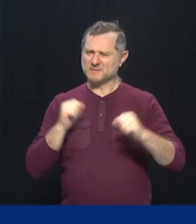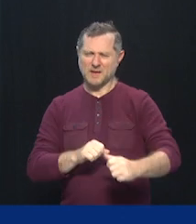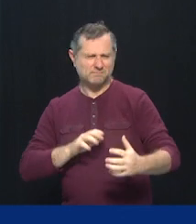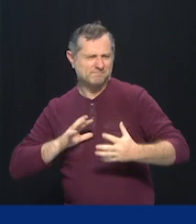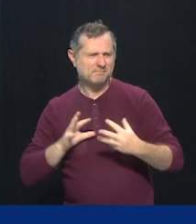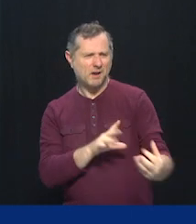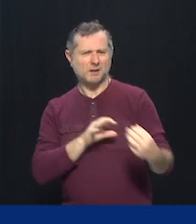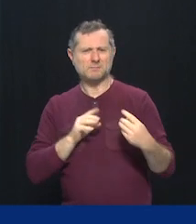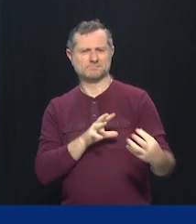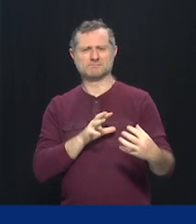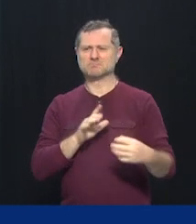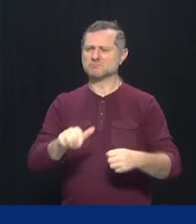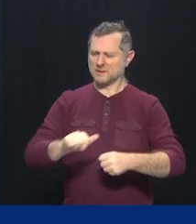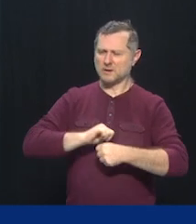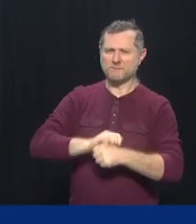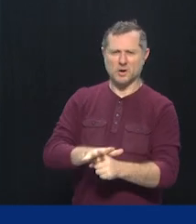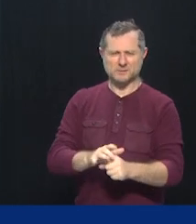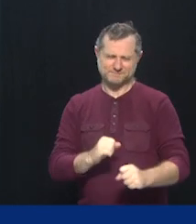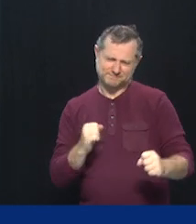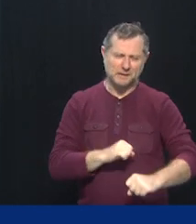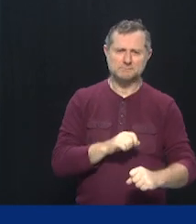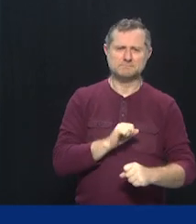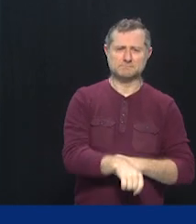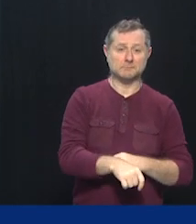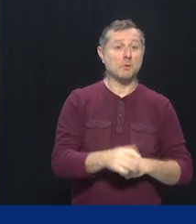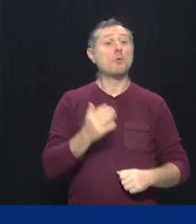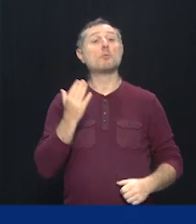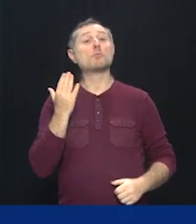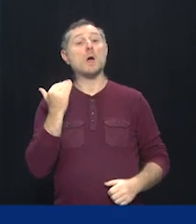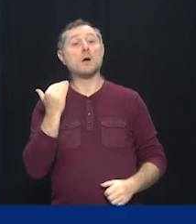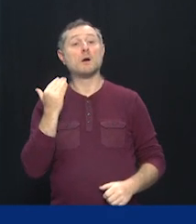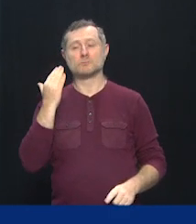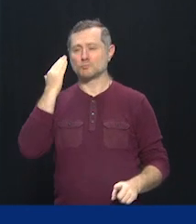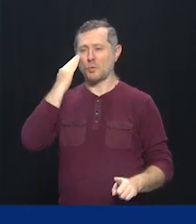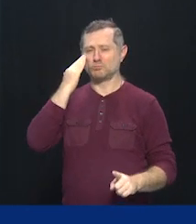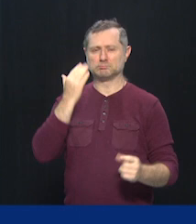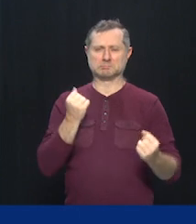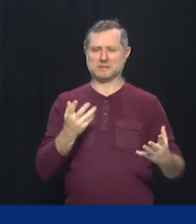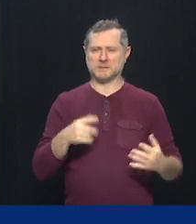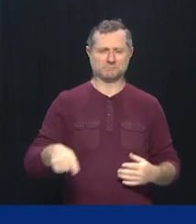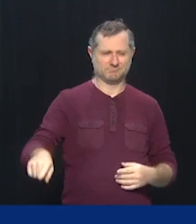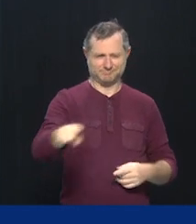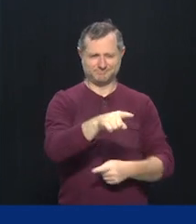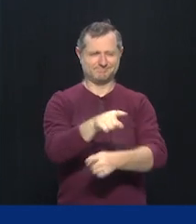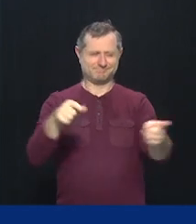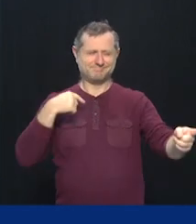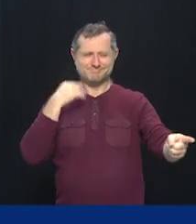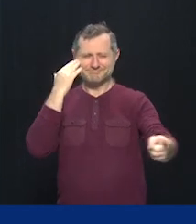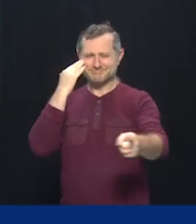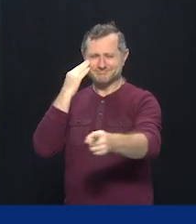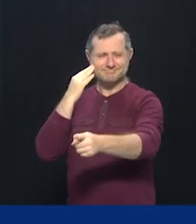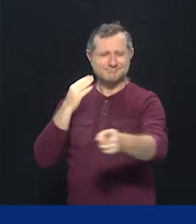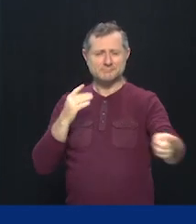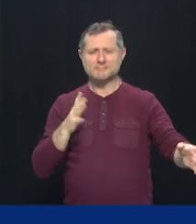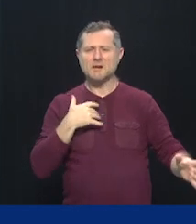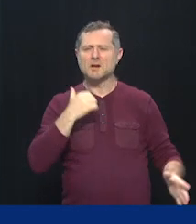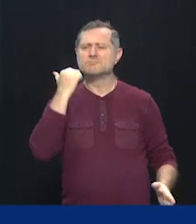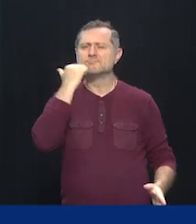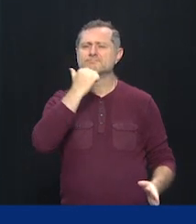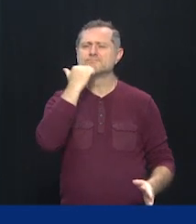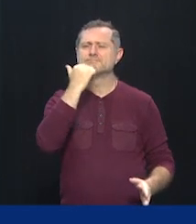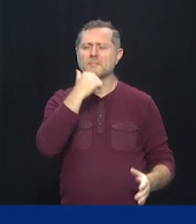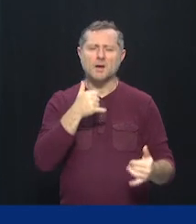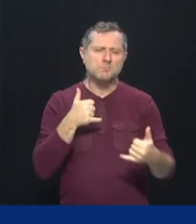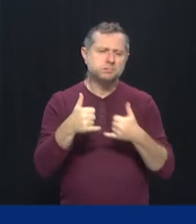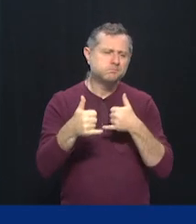I know this because I was literally in the trenches with many of you in this room, daily calls, daily meetings, since